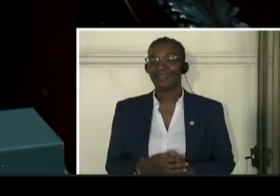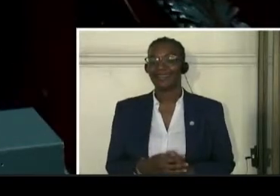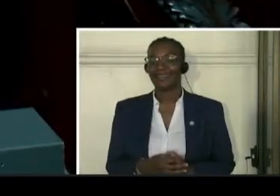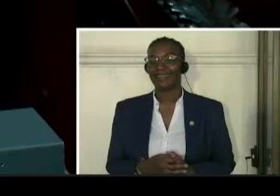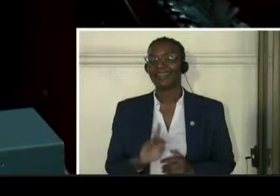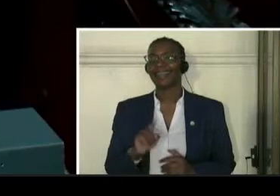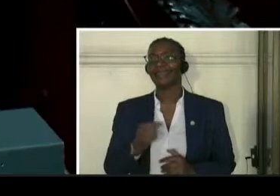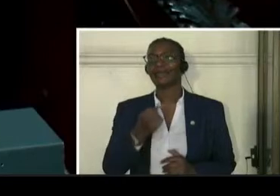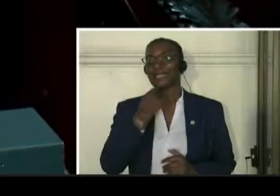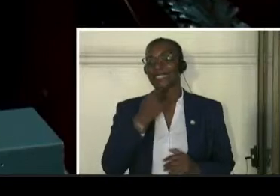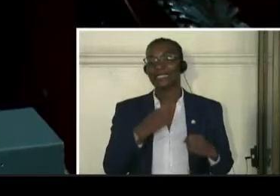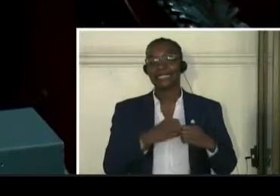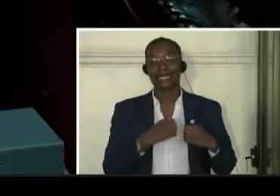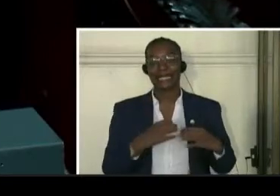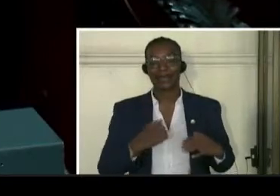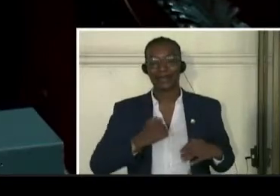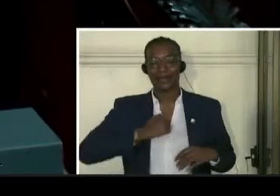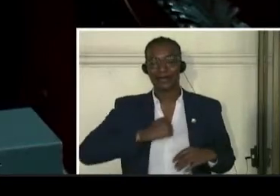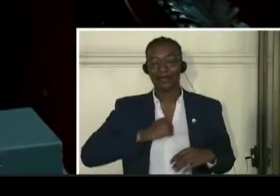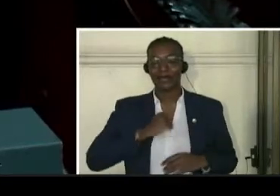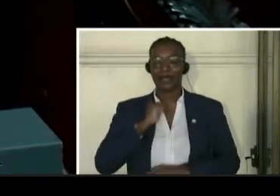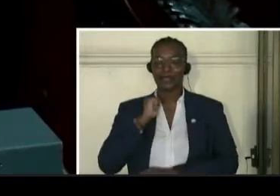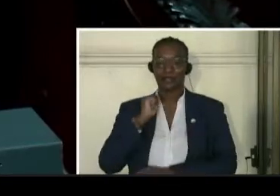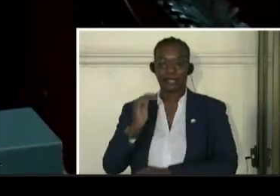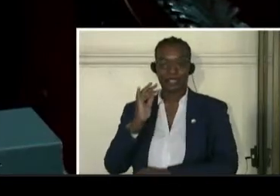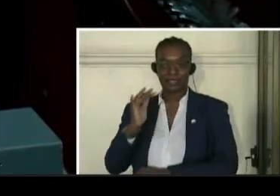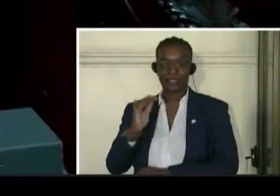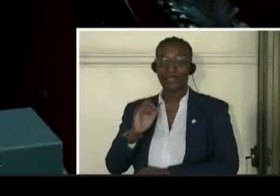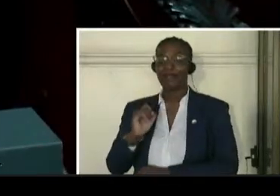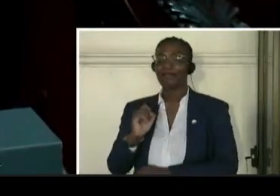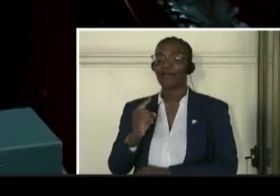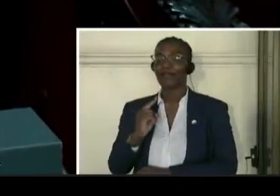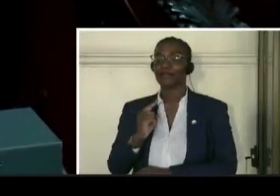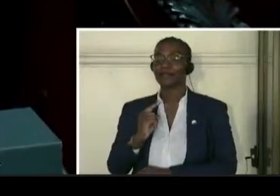I should have started with my speech, but I believe I need to firstly